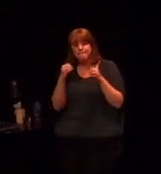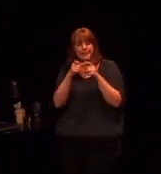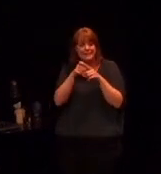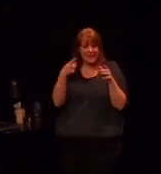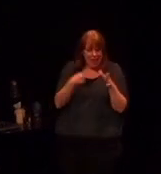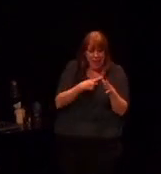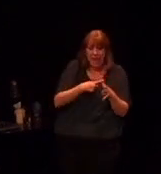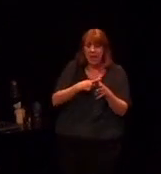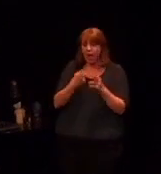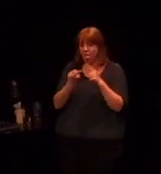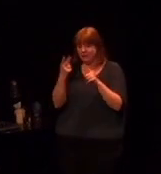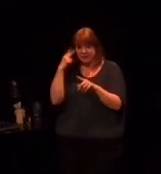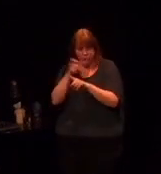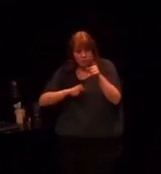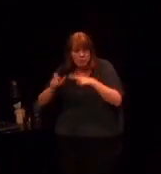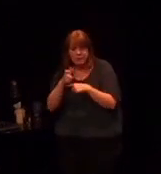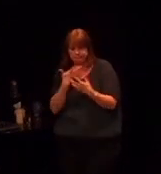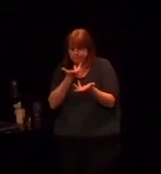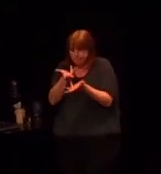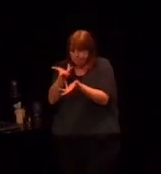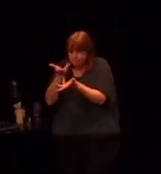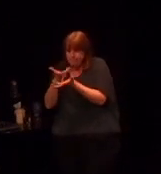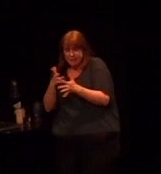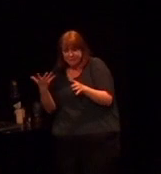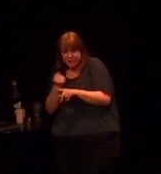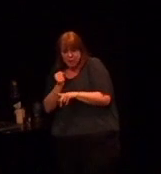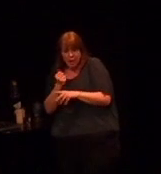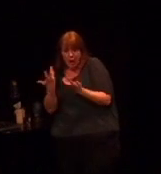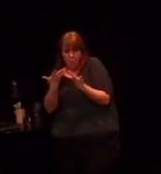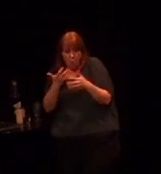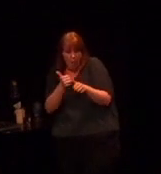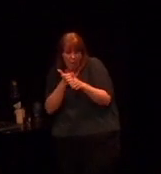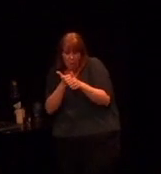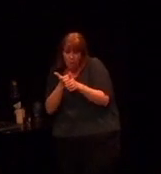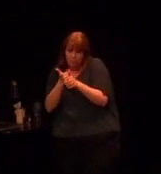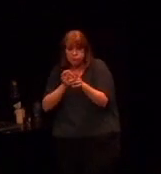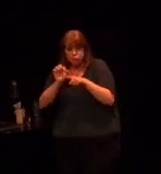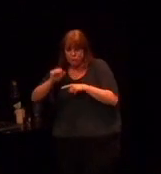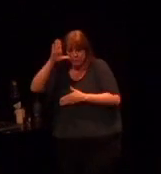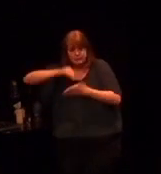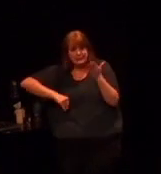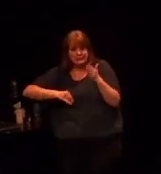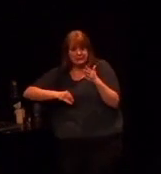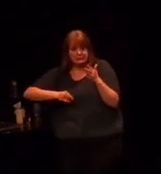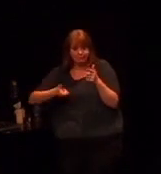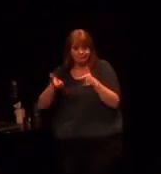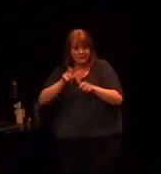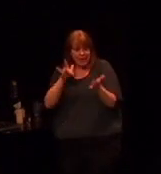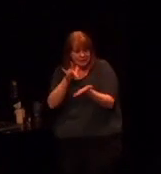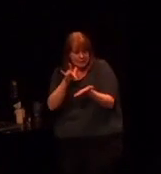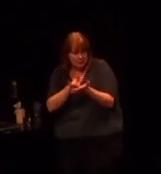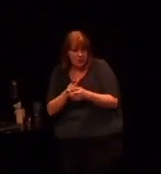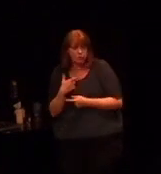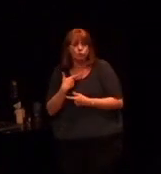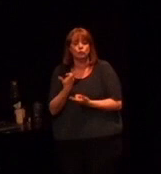other people in the deaf community, and find out what would help in a sort of their experience at the Science Centre. So we